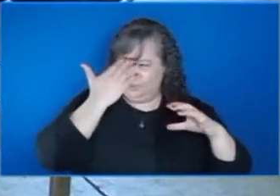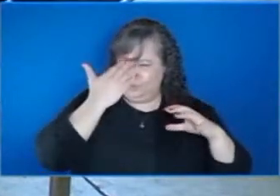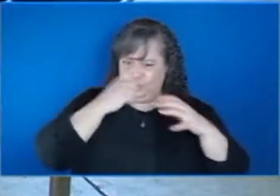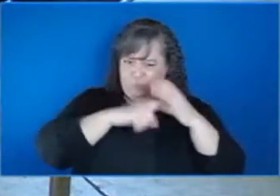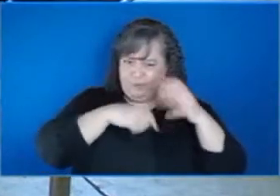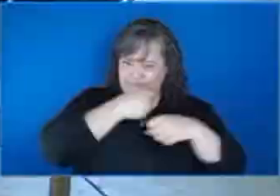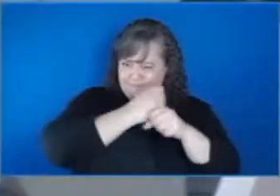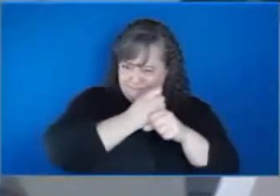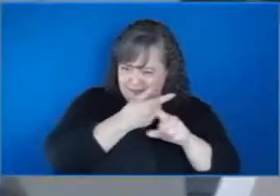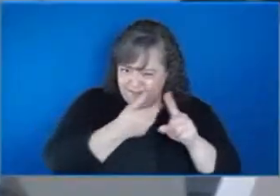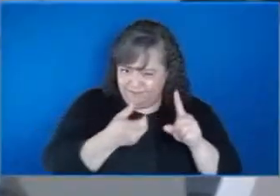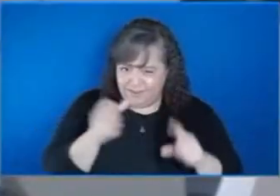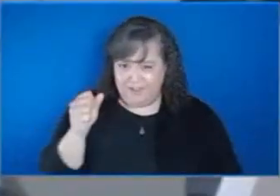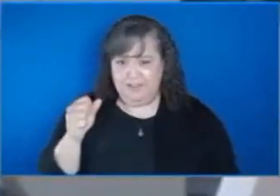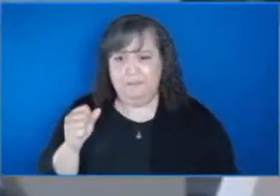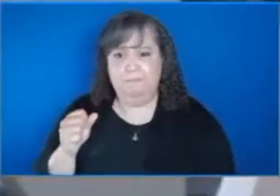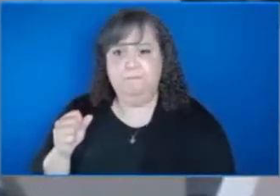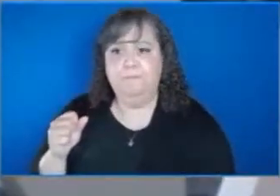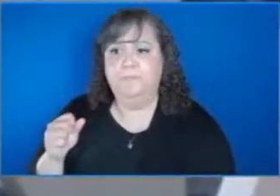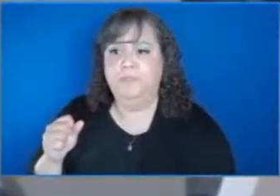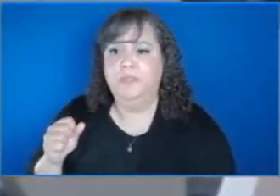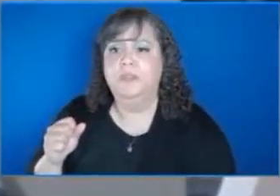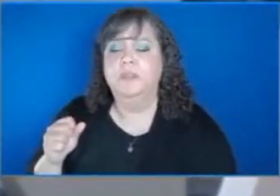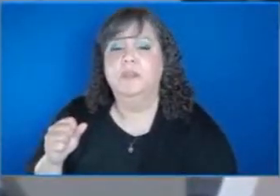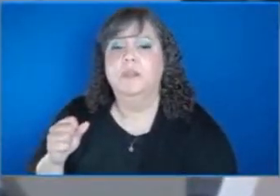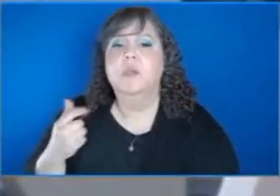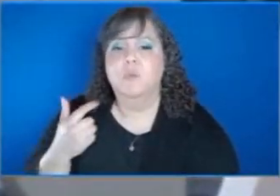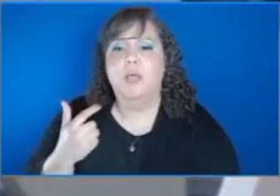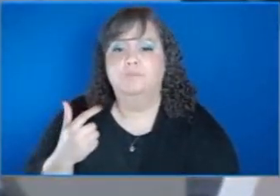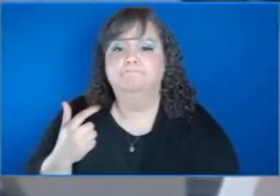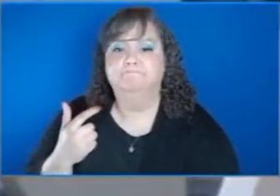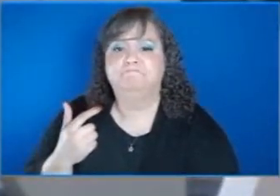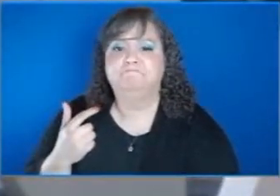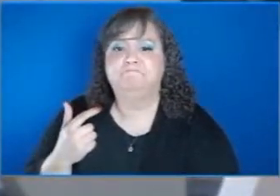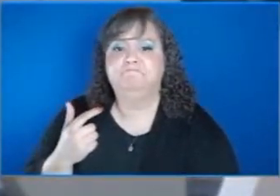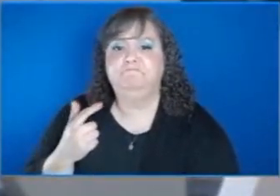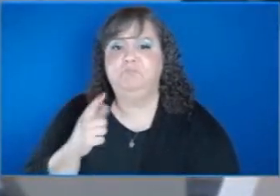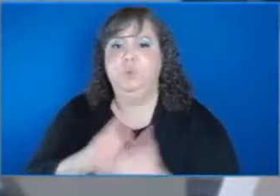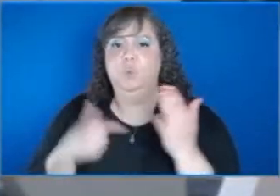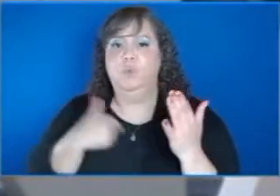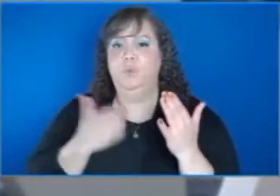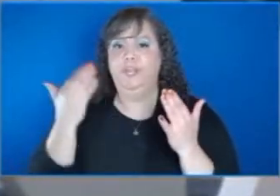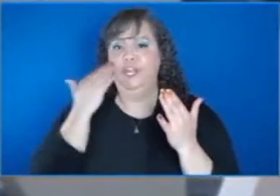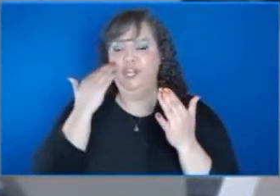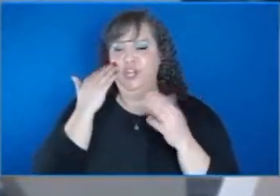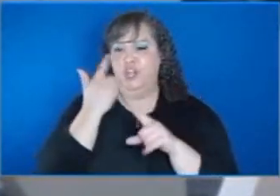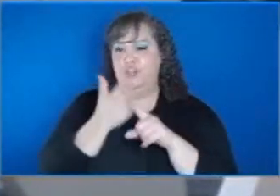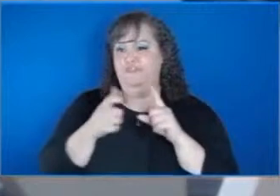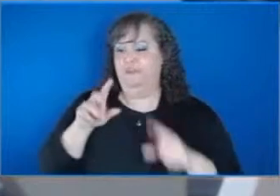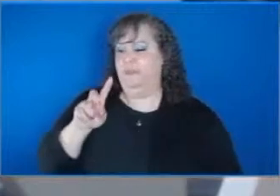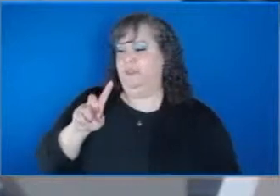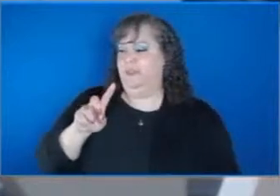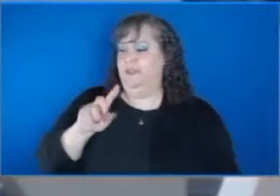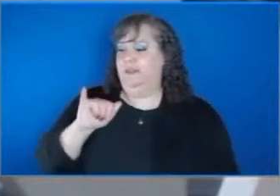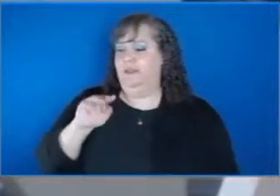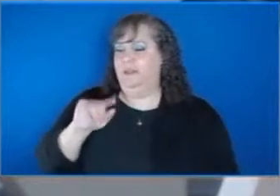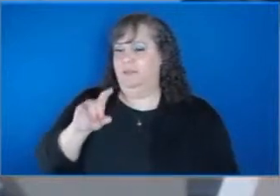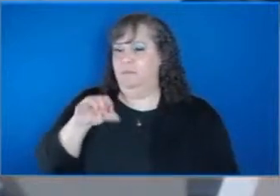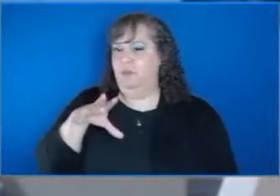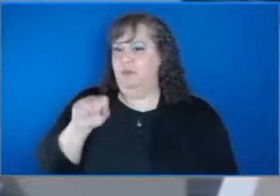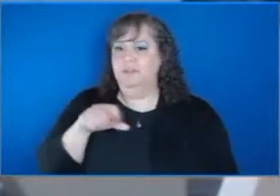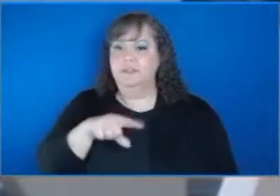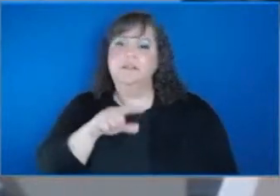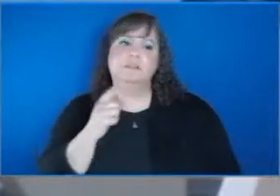know from ground-based observations, again, is the larger one, Didymos, is a S-type asteroid. It's an ordinary chondrite-type